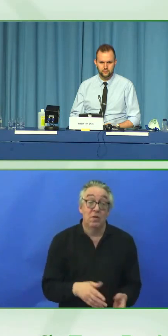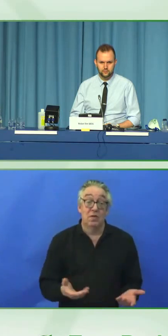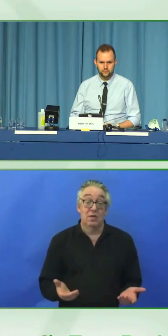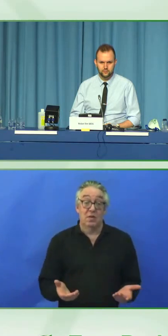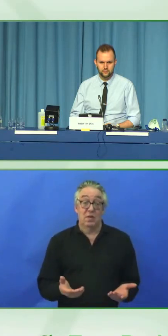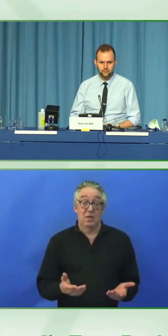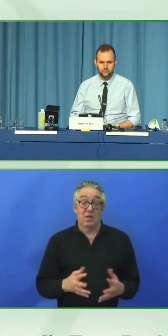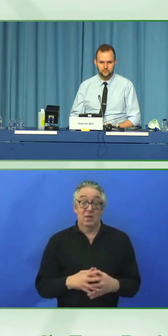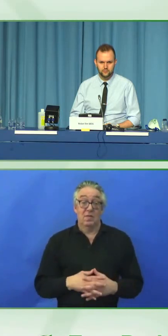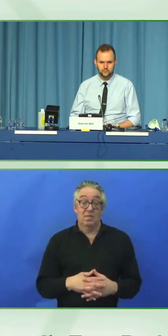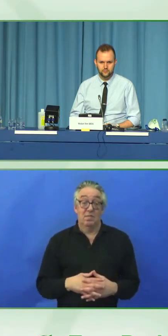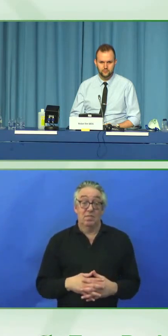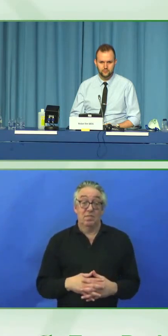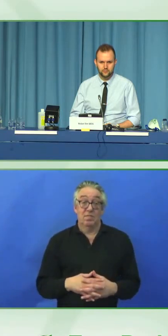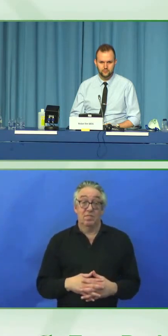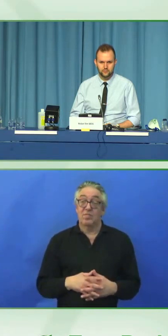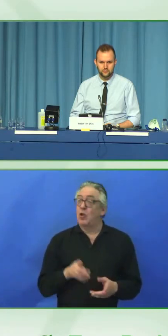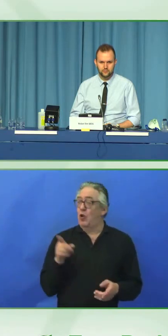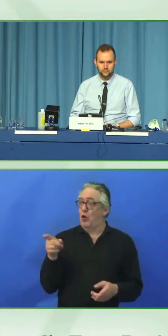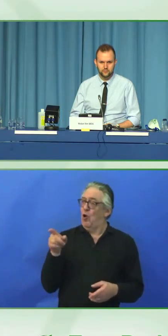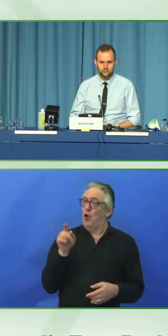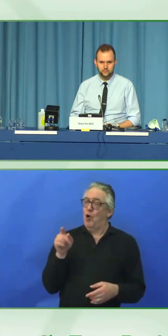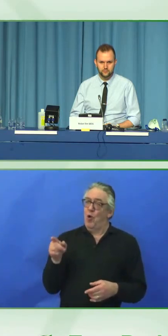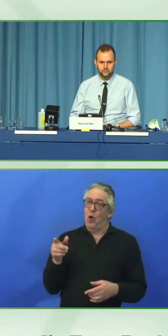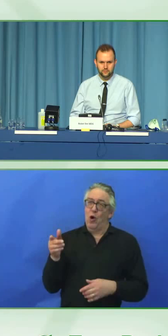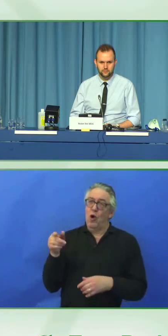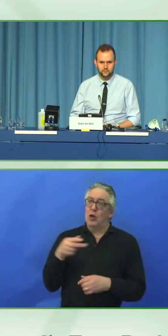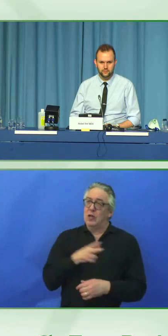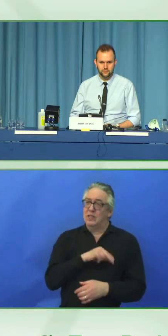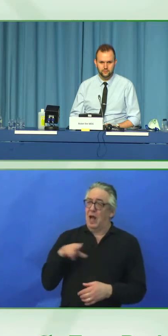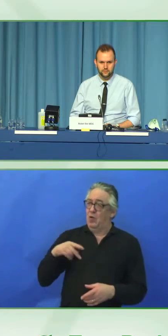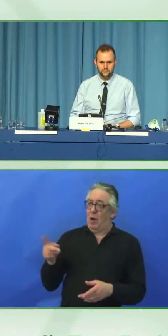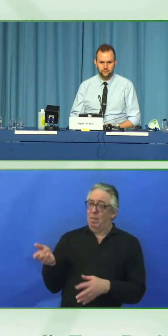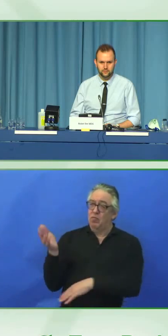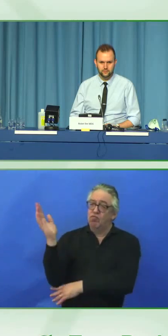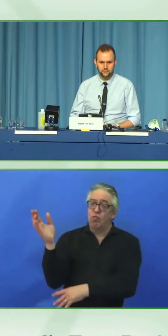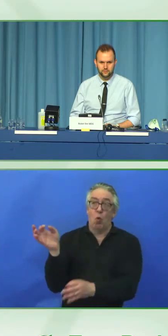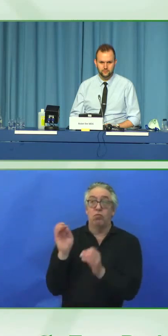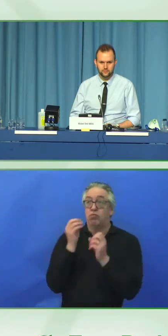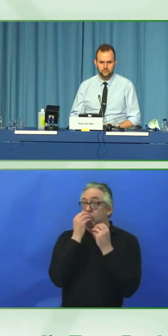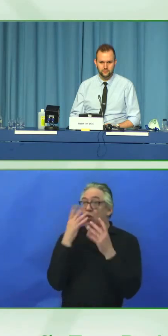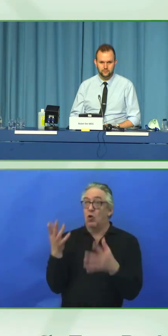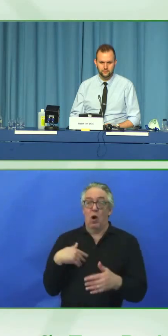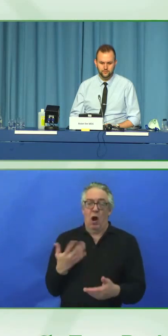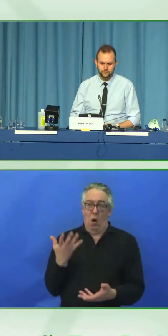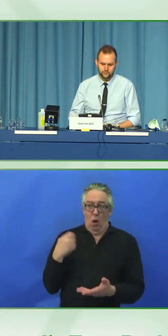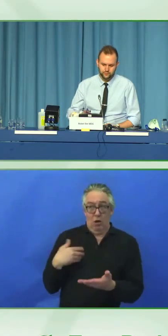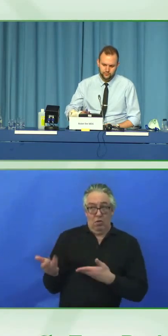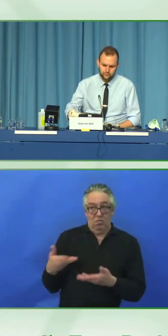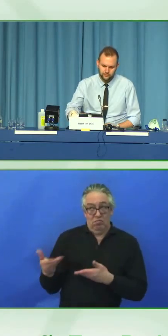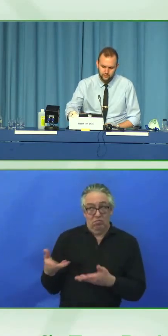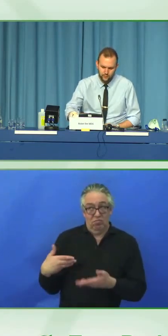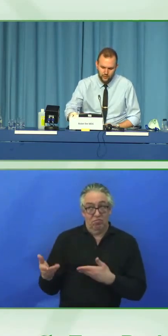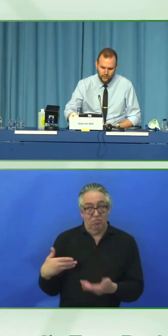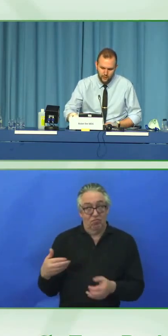notes when you were talking about your fantastic work in Zagreb, I would love to hear from you. So thank you all for listening.